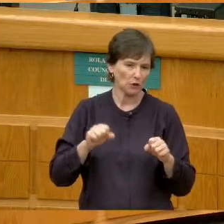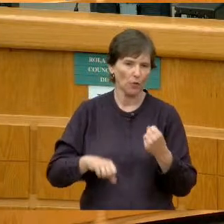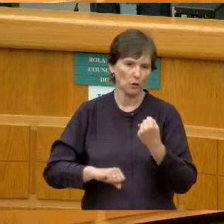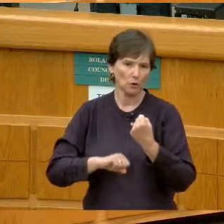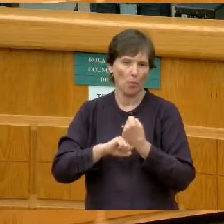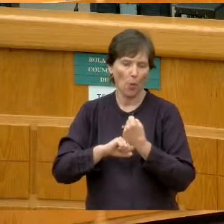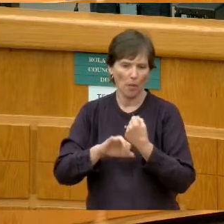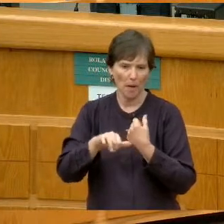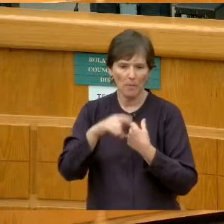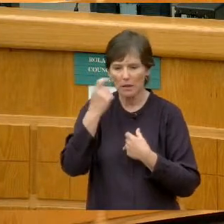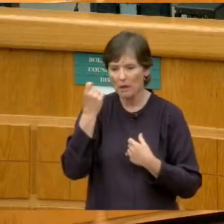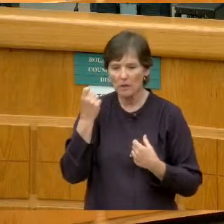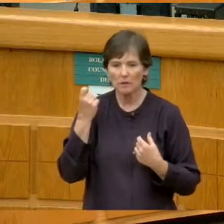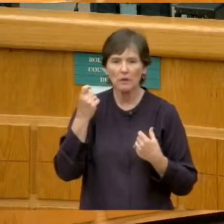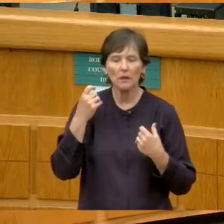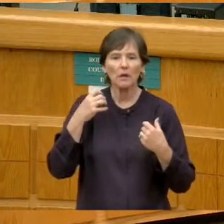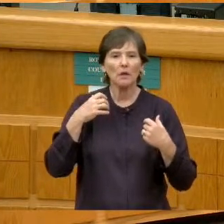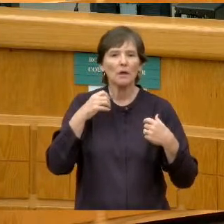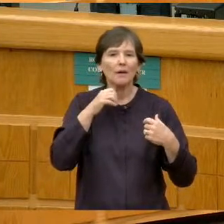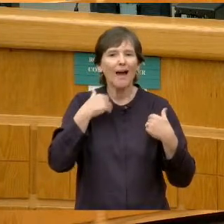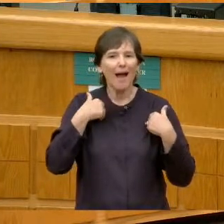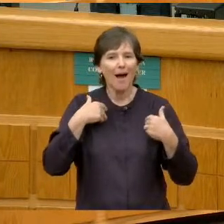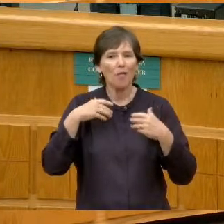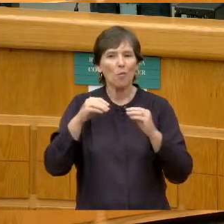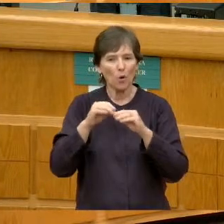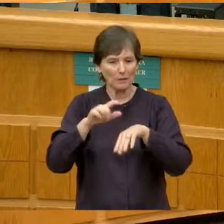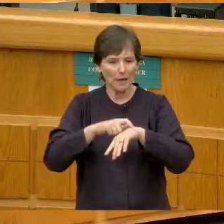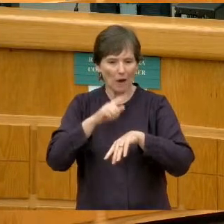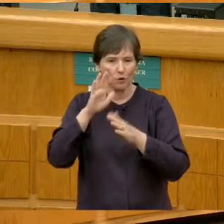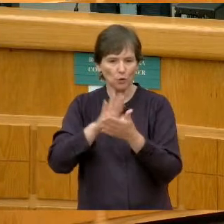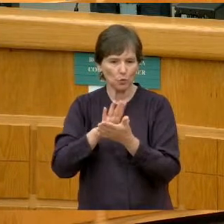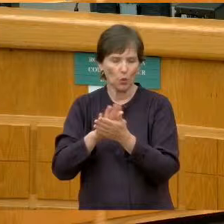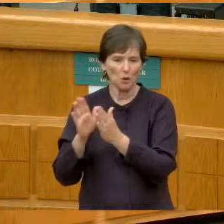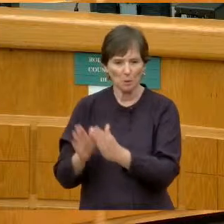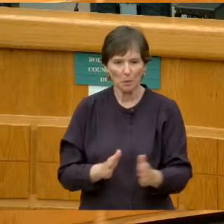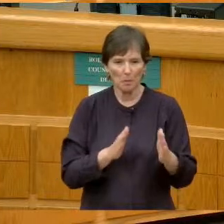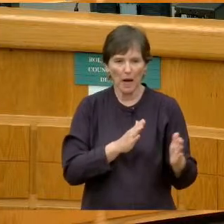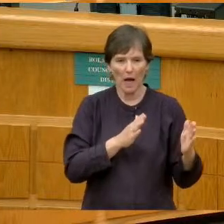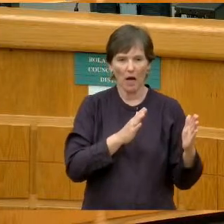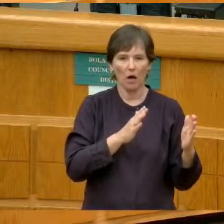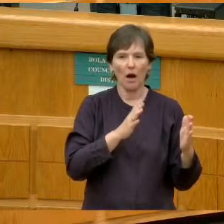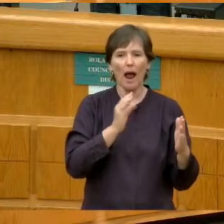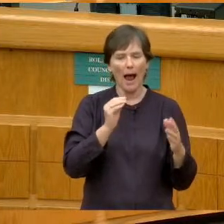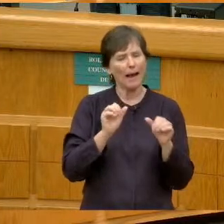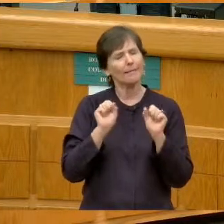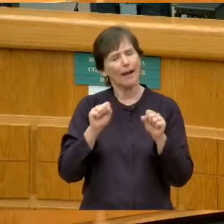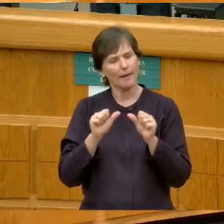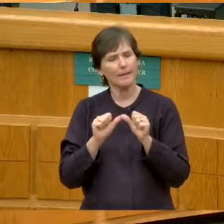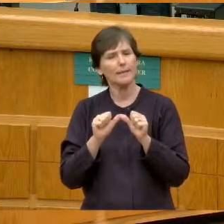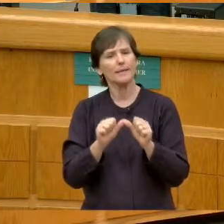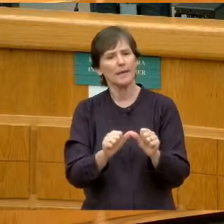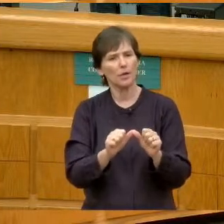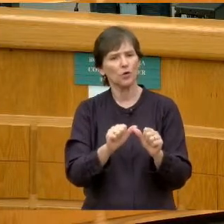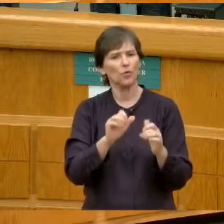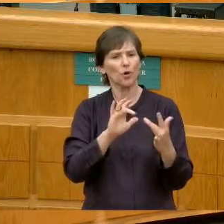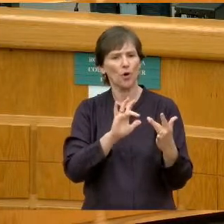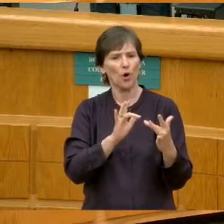with the registration, online learning, and a hybrid format when the virus settles